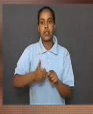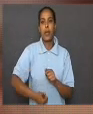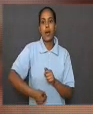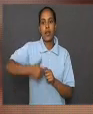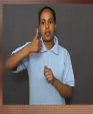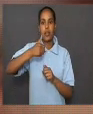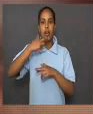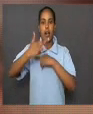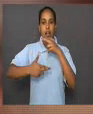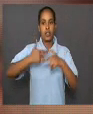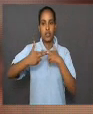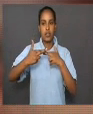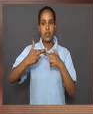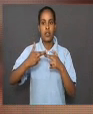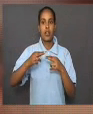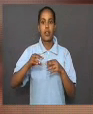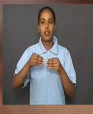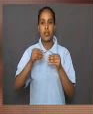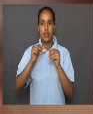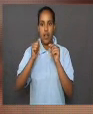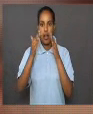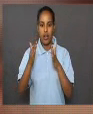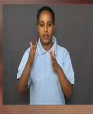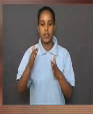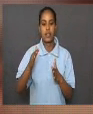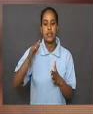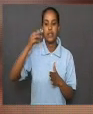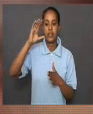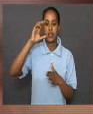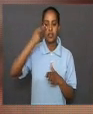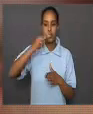majority of reactions of dilute sulfuric acid.